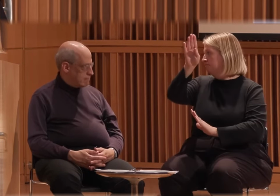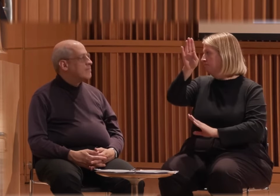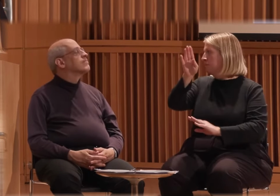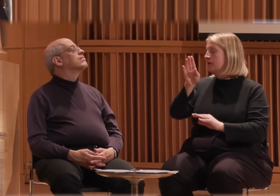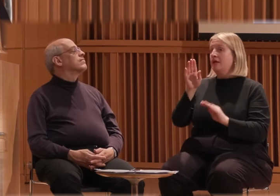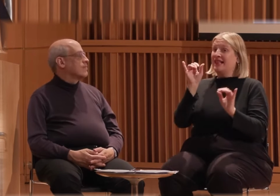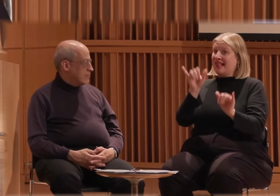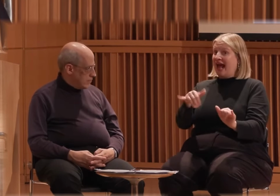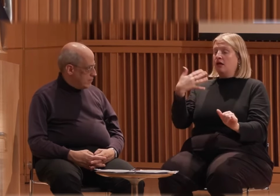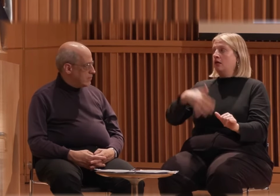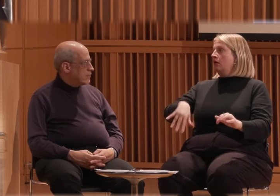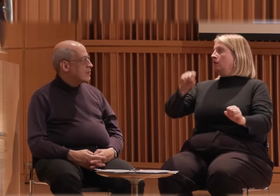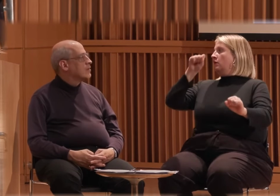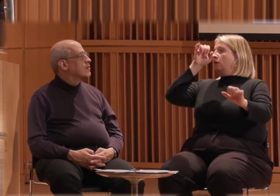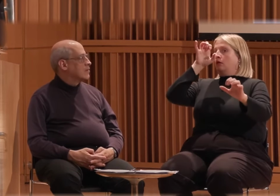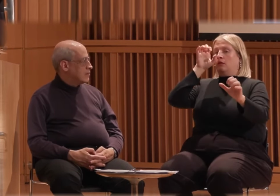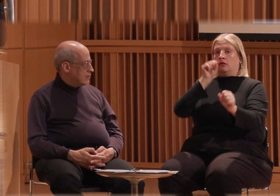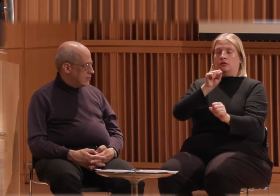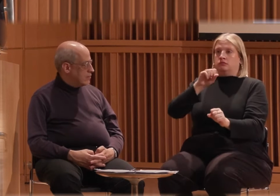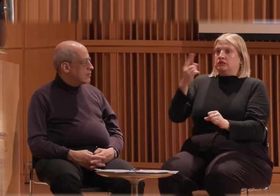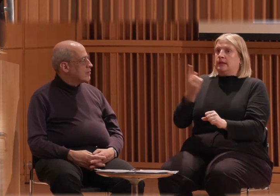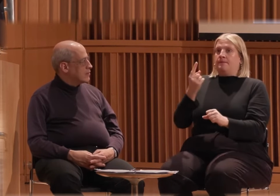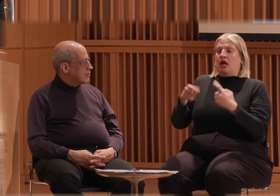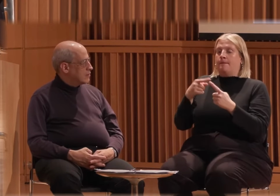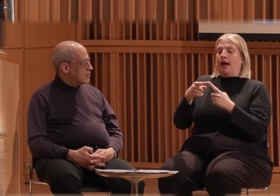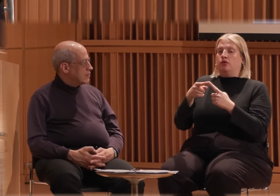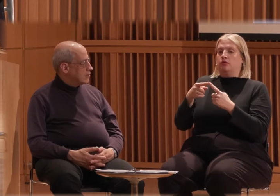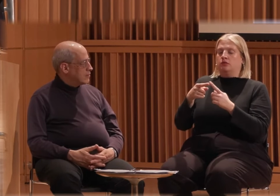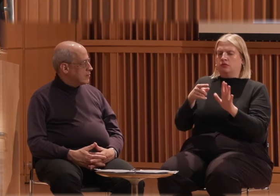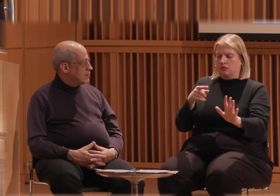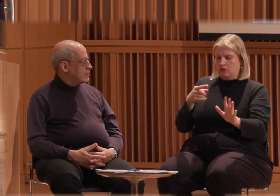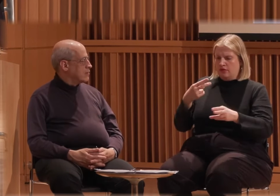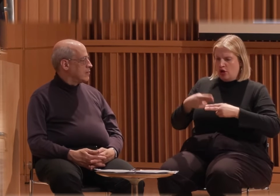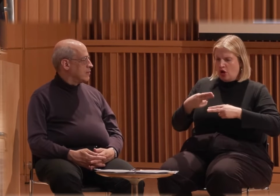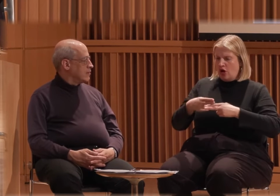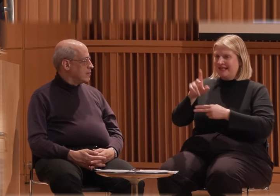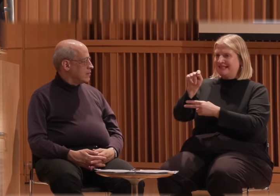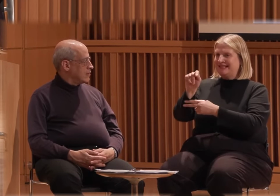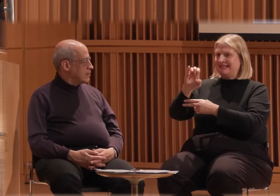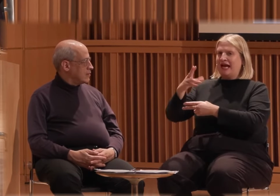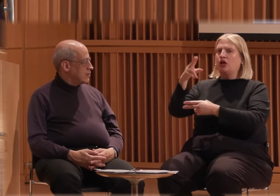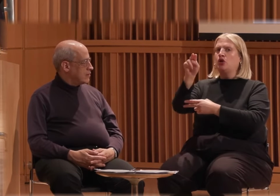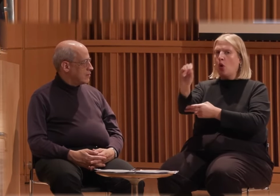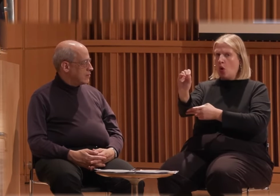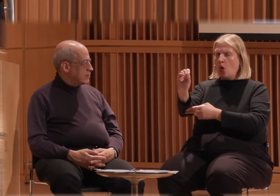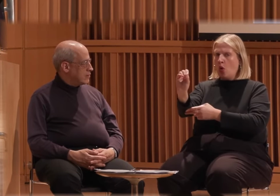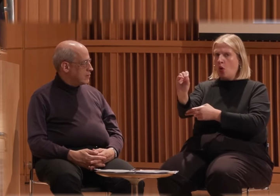That is profound, that there's something about a notion of what they call a techno-democracy rather